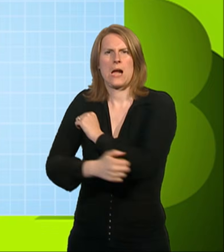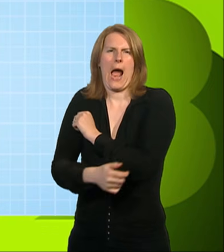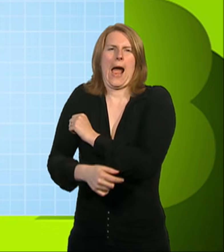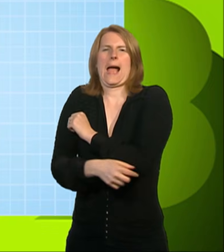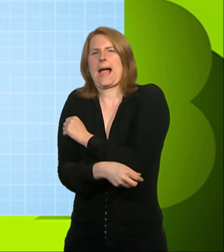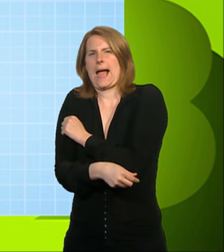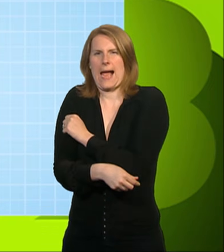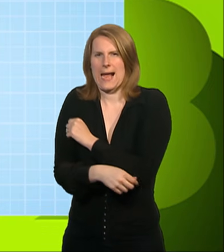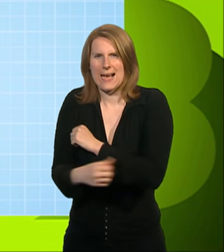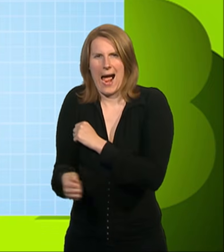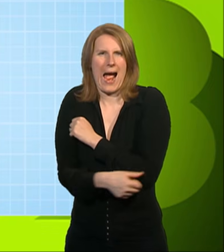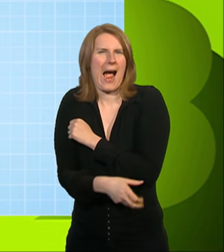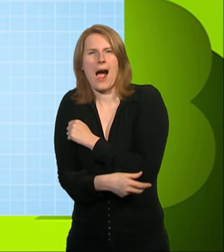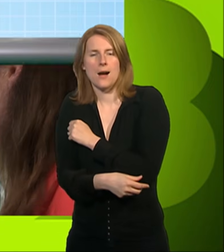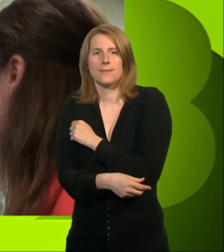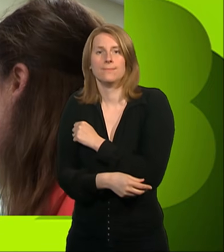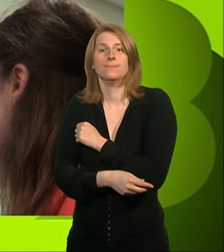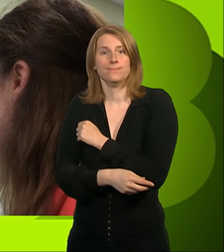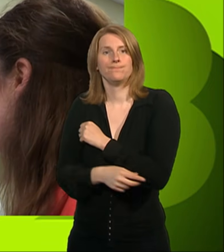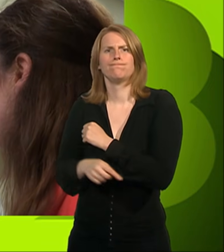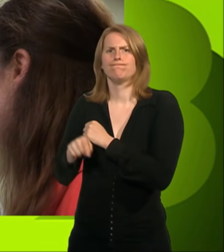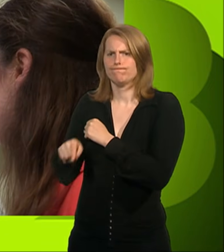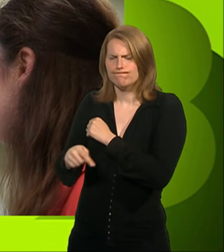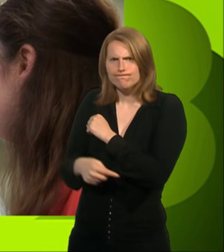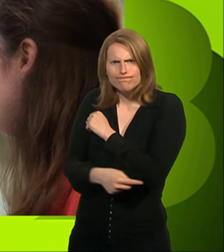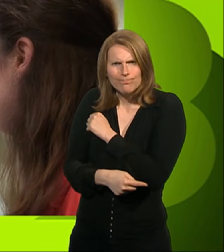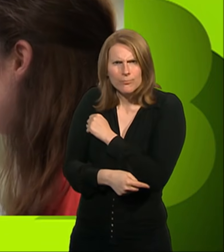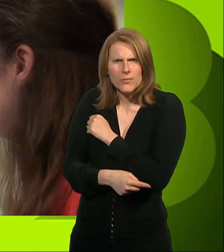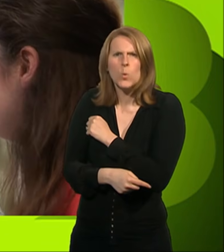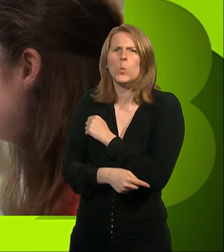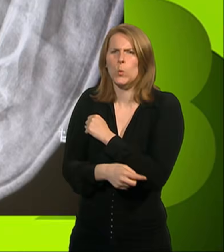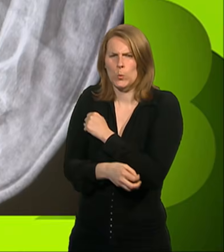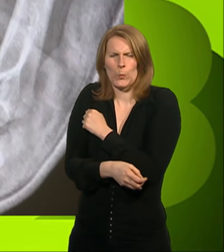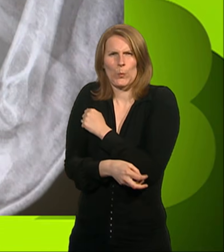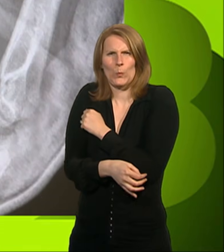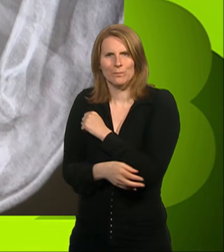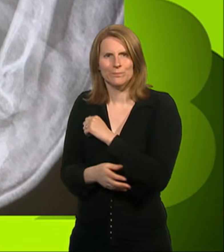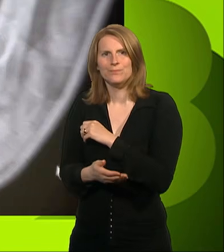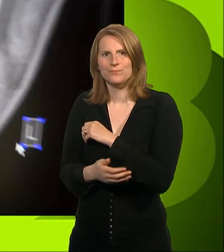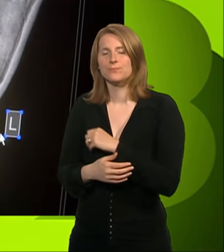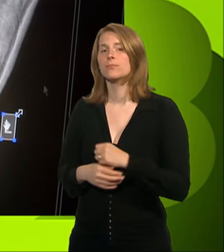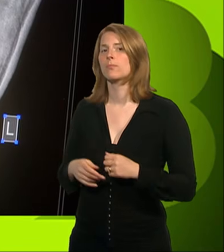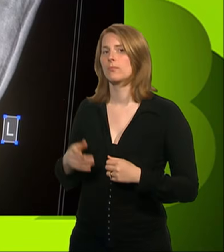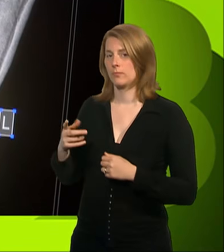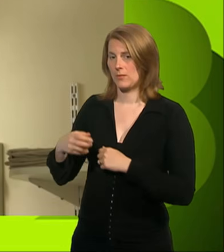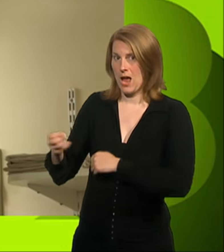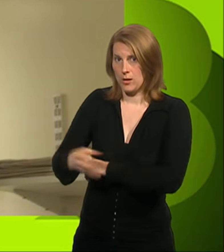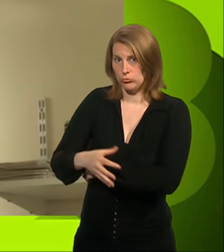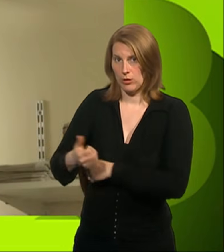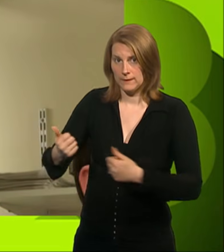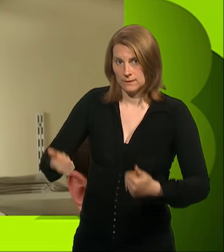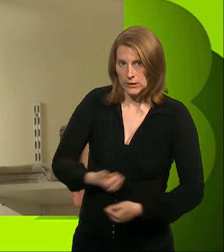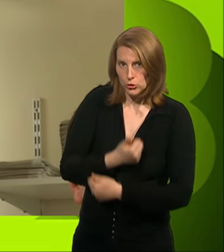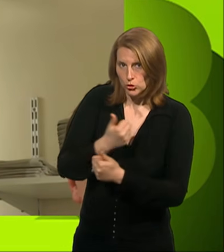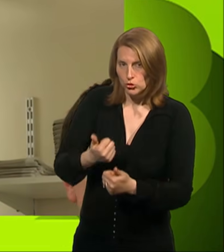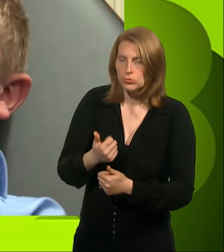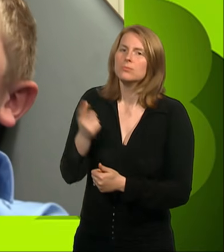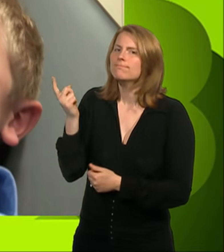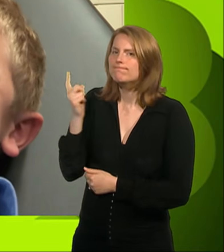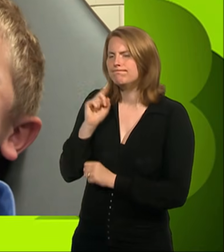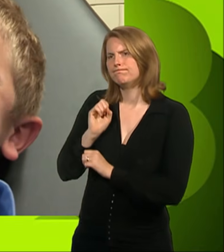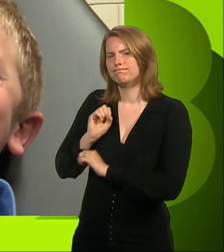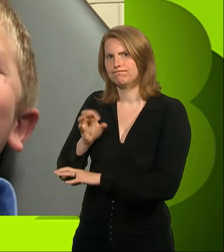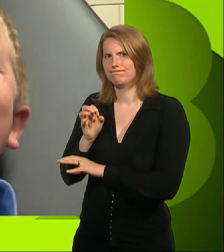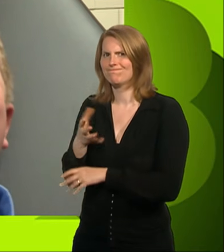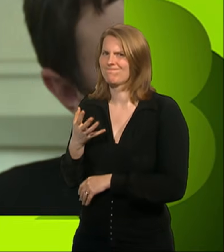tingly sensation. With Charlie's X-rays done, Dr. Sarah delivers her verdict. I'm afraid it is